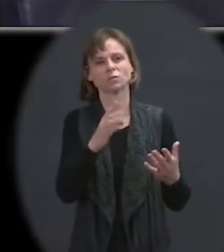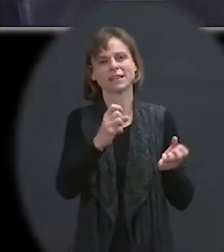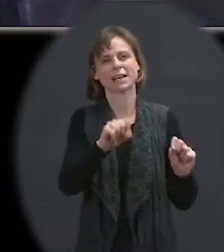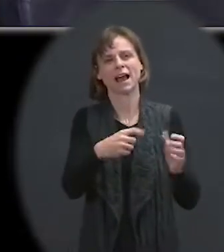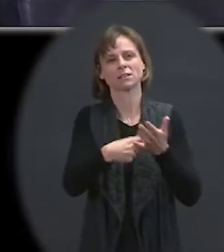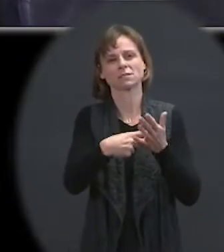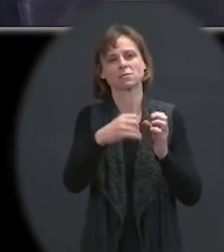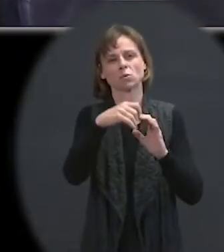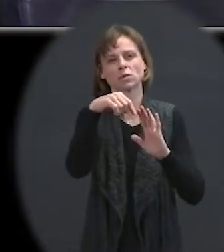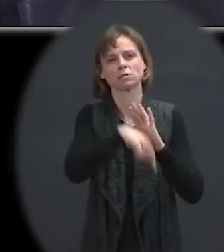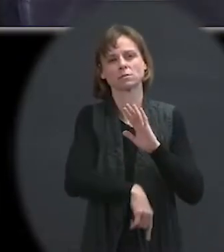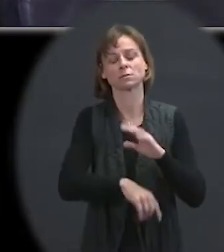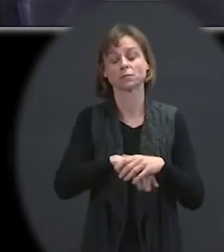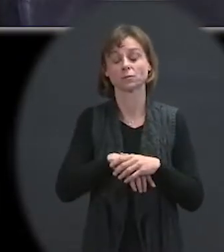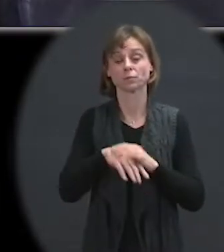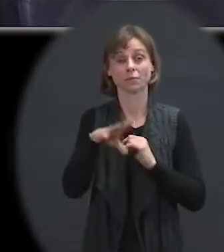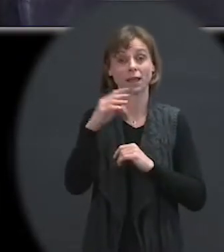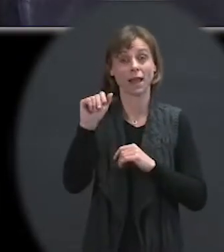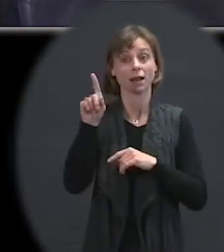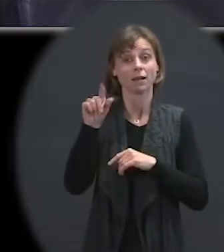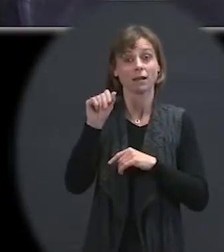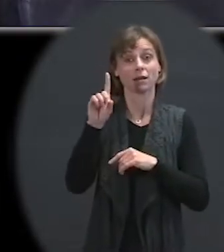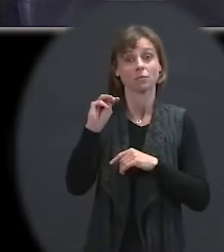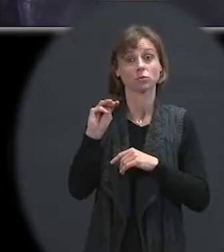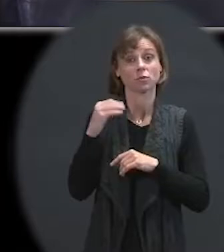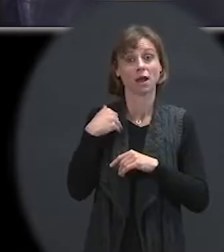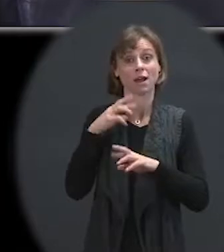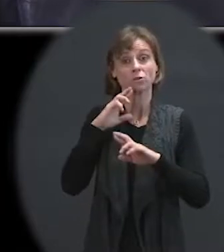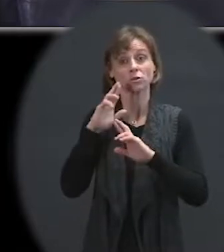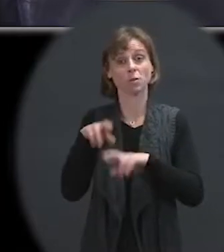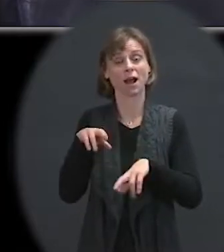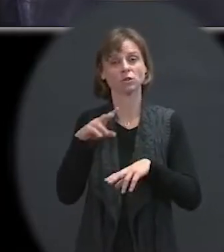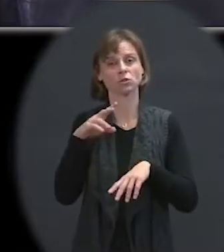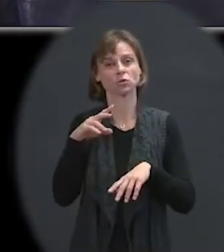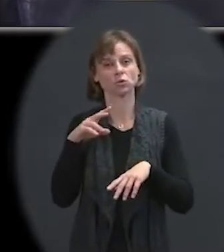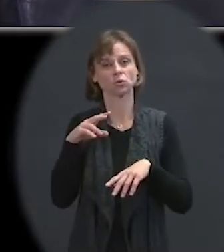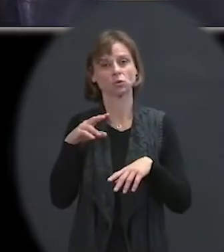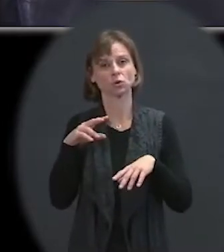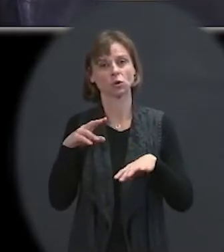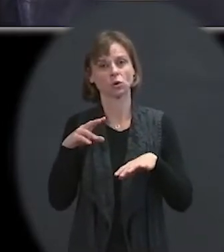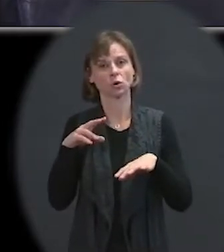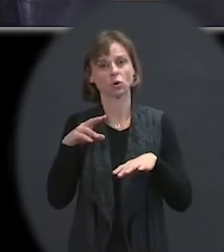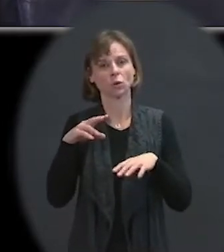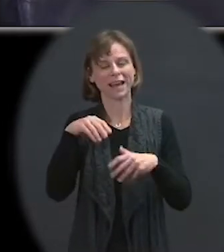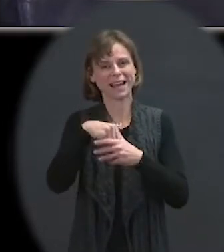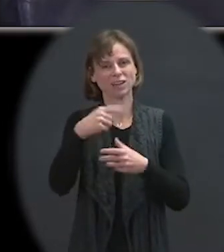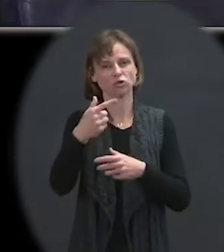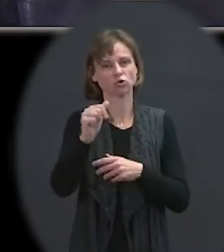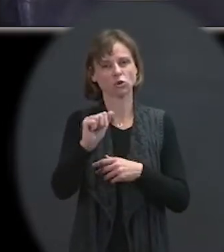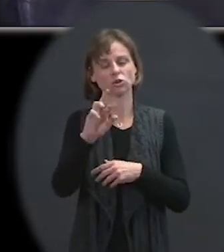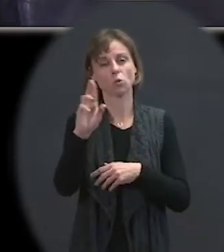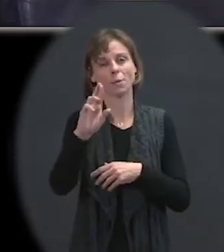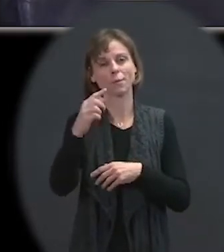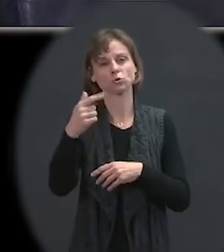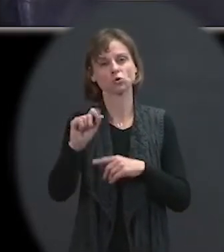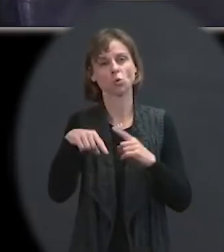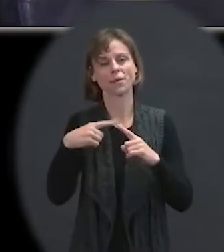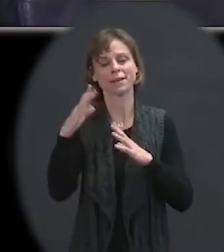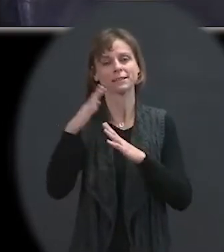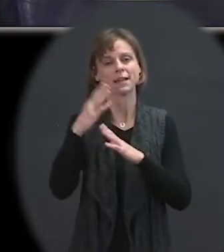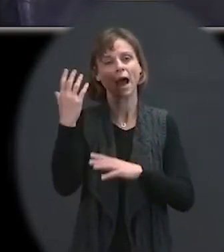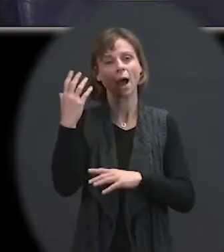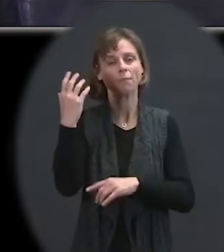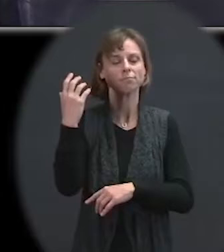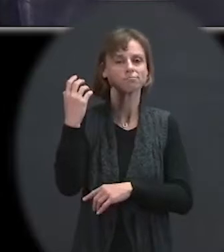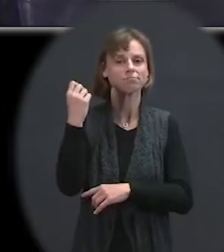the administration have a response to the raid in the Republic of Georgia where the top opposition leader was arrested by government forces yesterday?